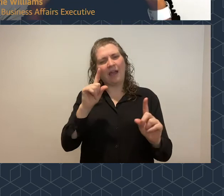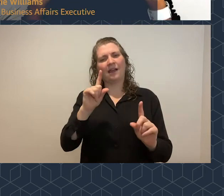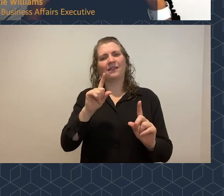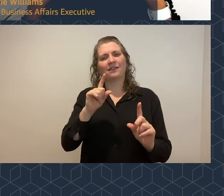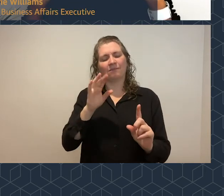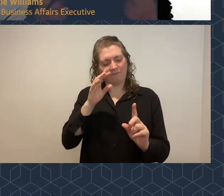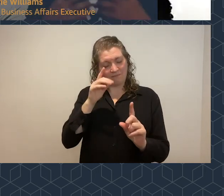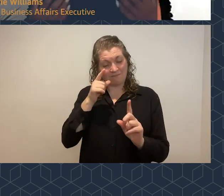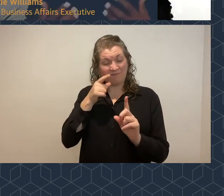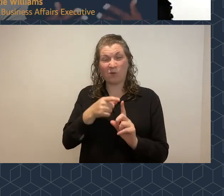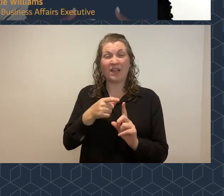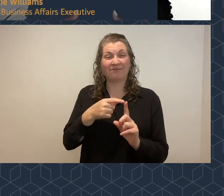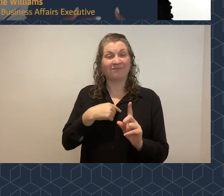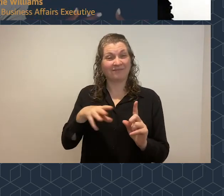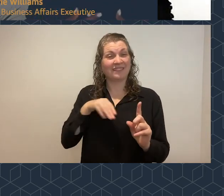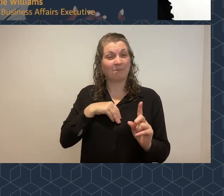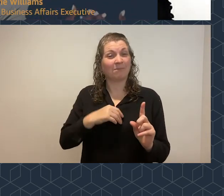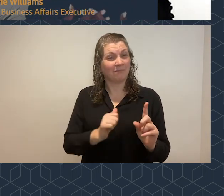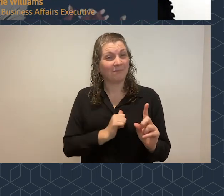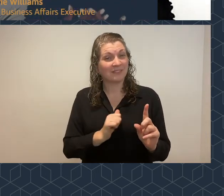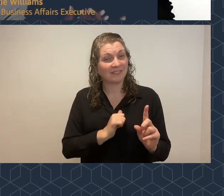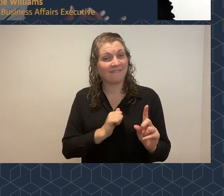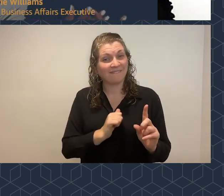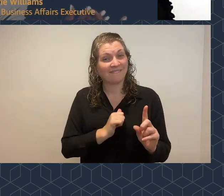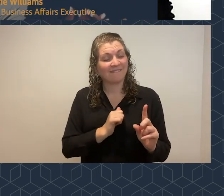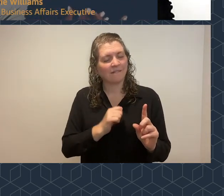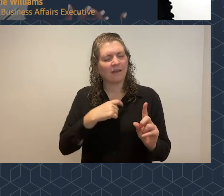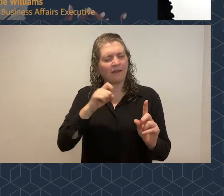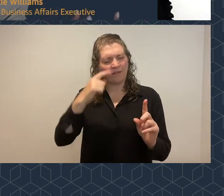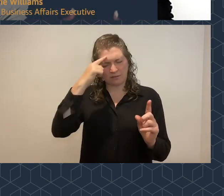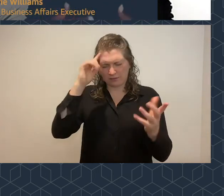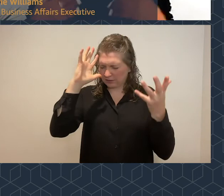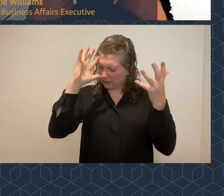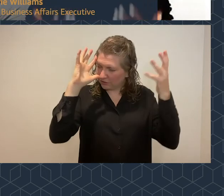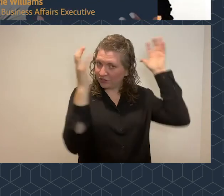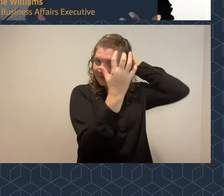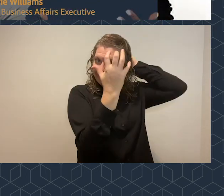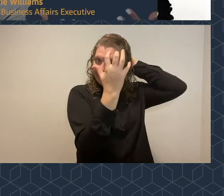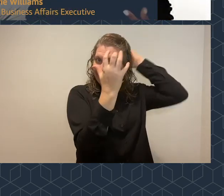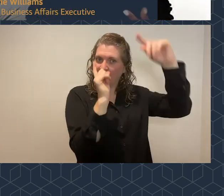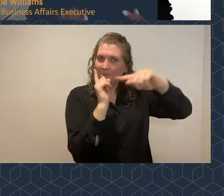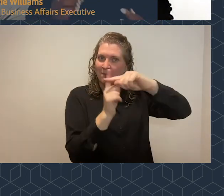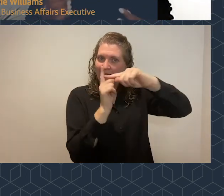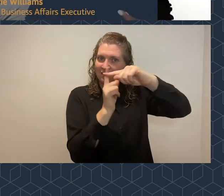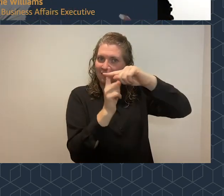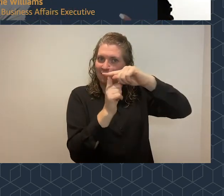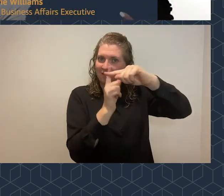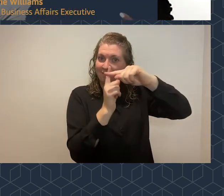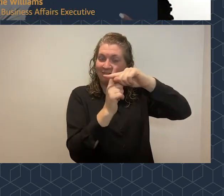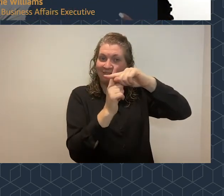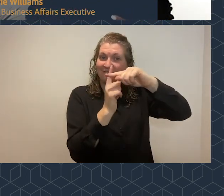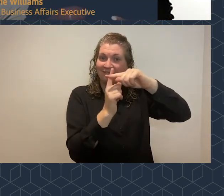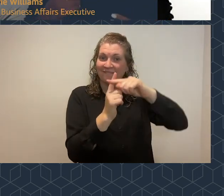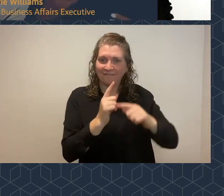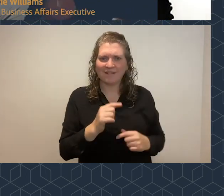your mental reframing of your experiences, you realize that you do contribute those things that are